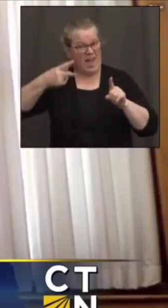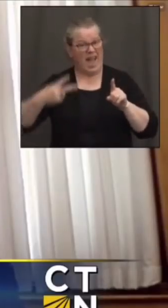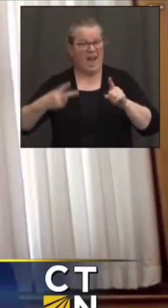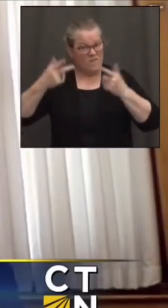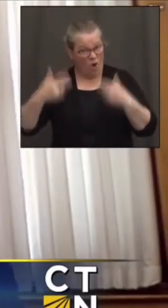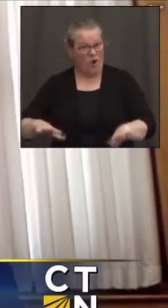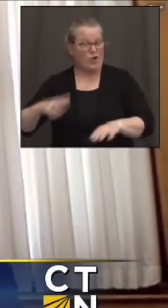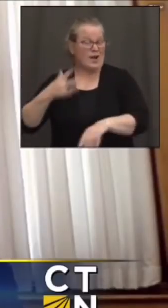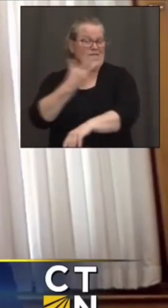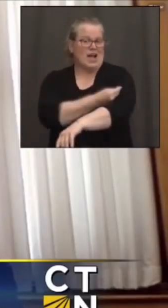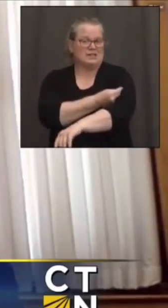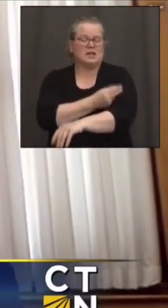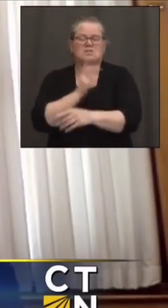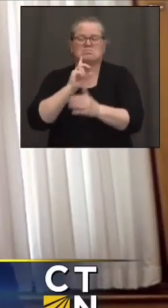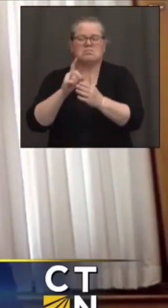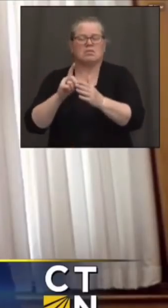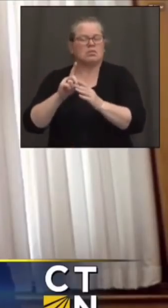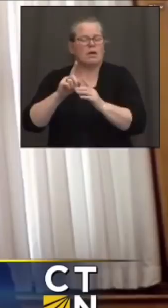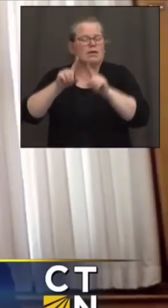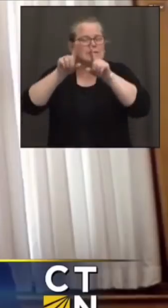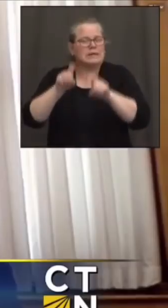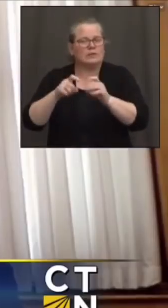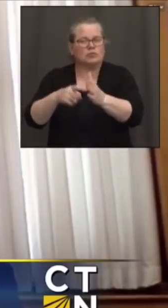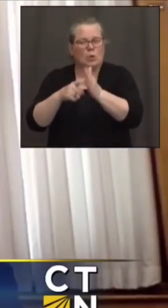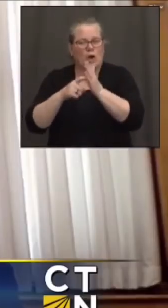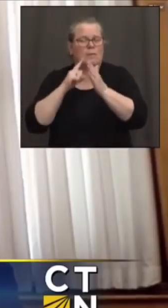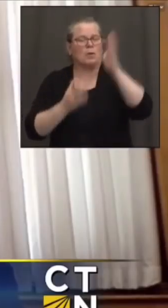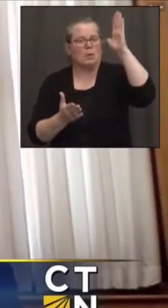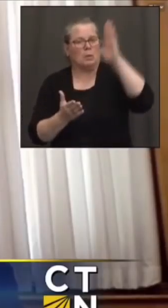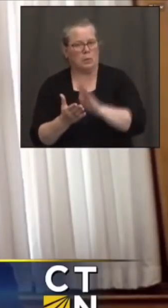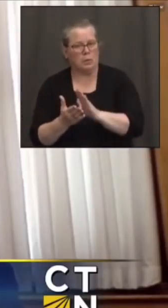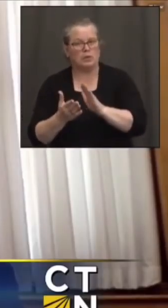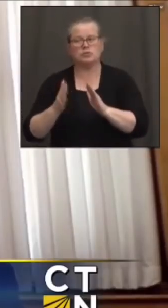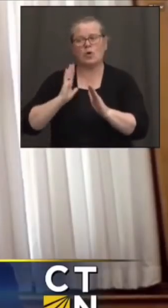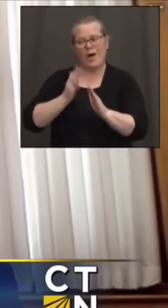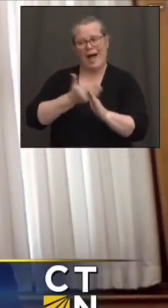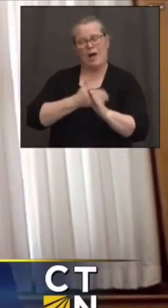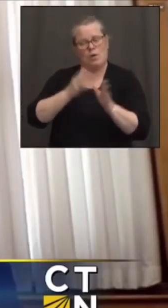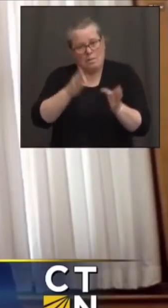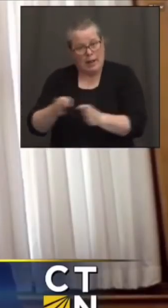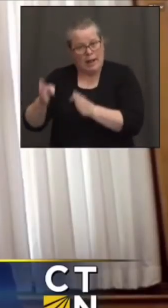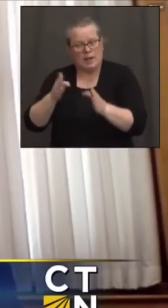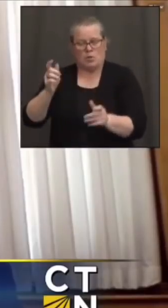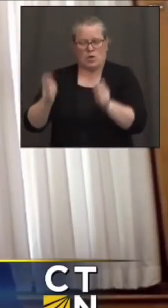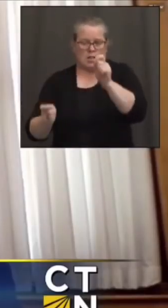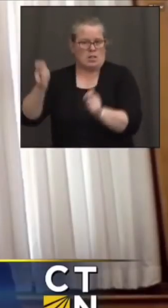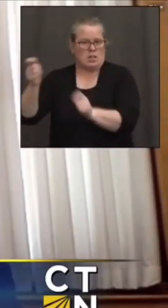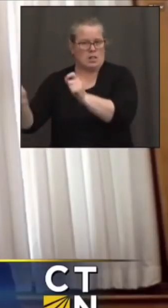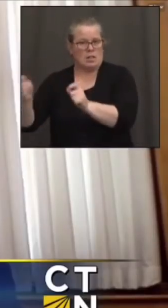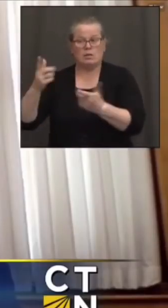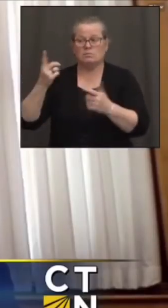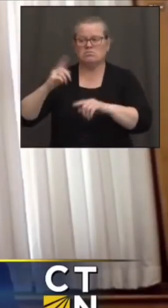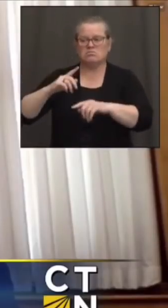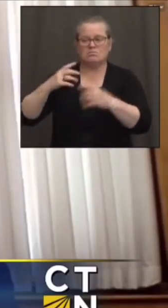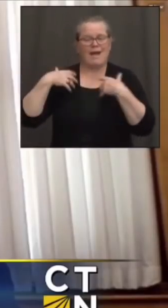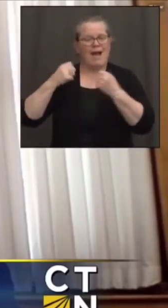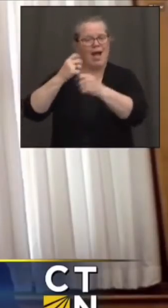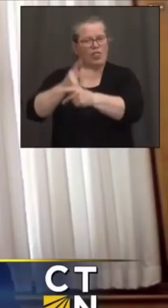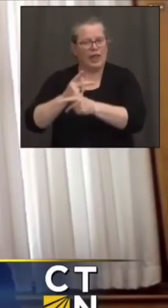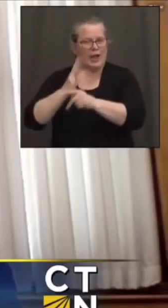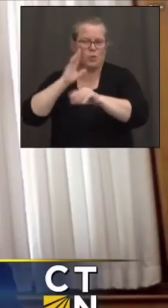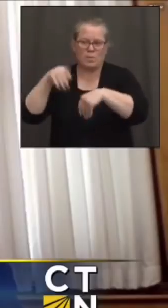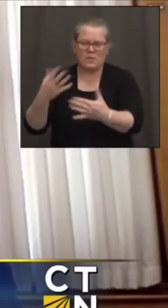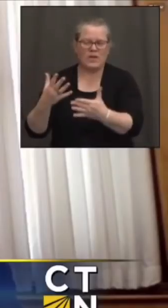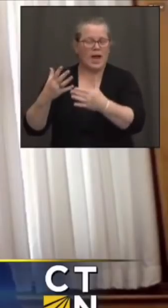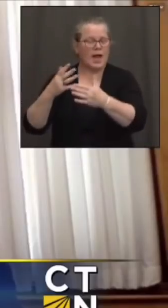down considerably, and we're scaling the infrastructure accordingly. But our healthcare providers are going to continue providing testing. The state will continue to support many of